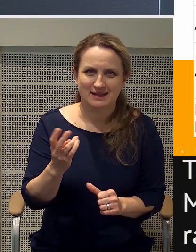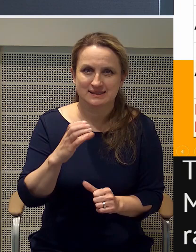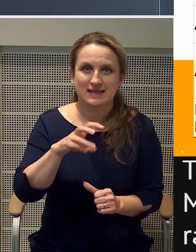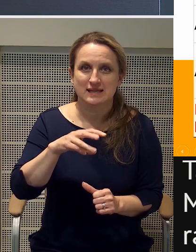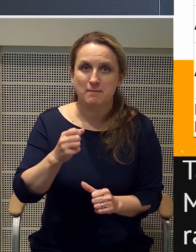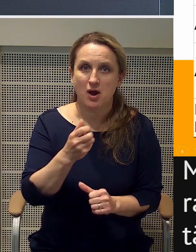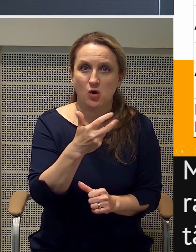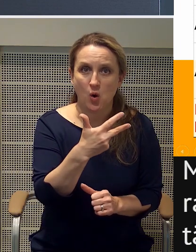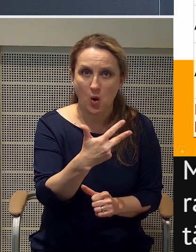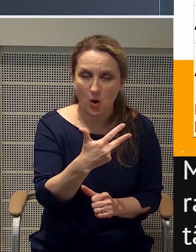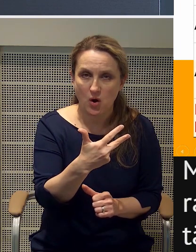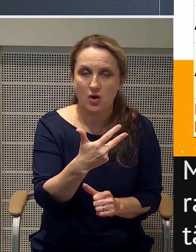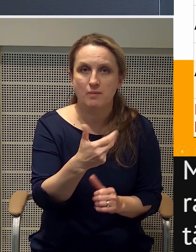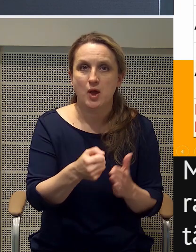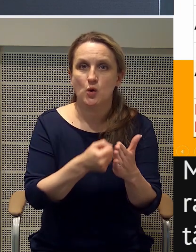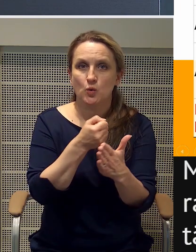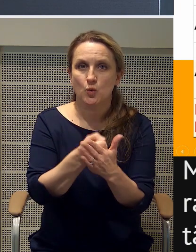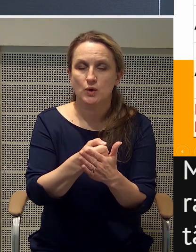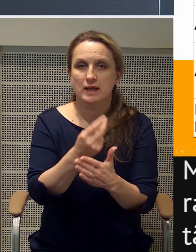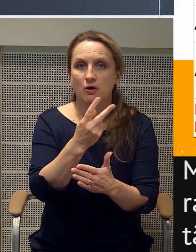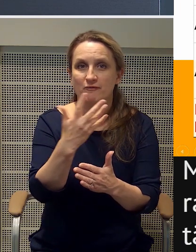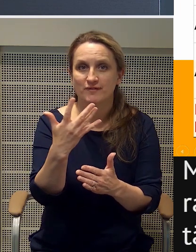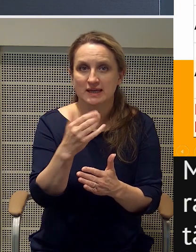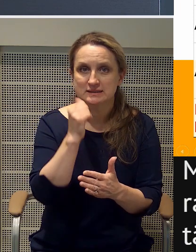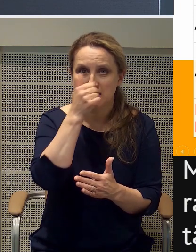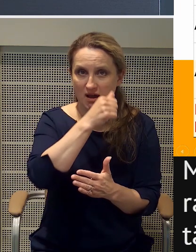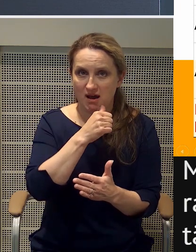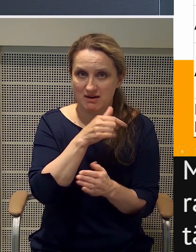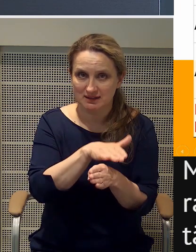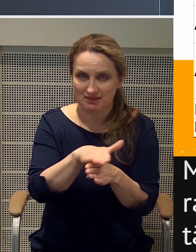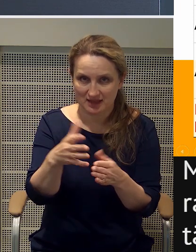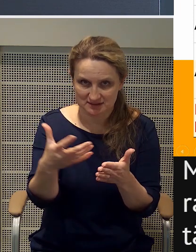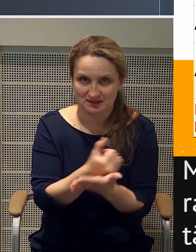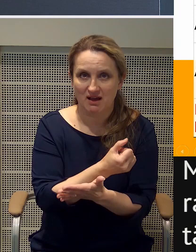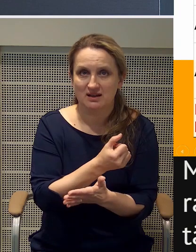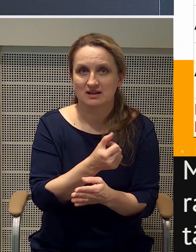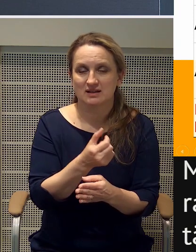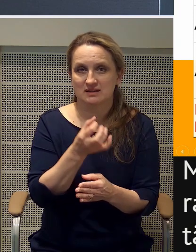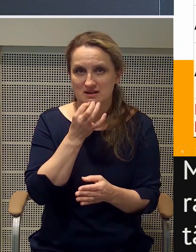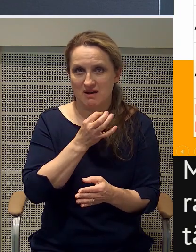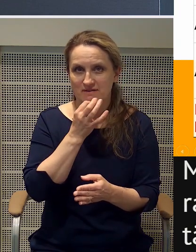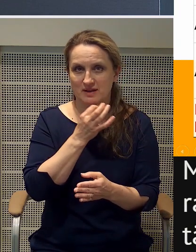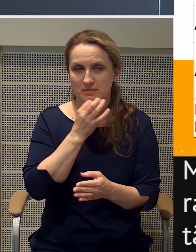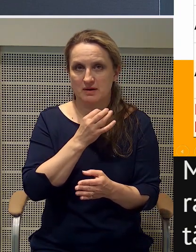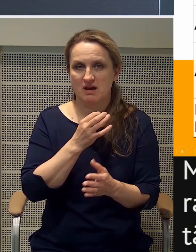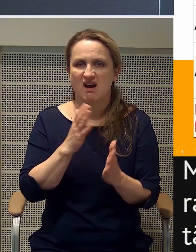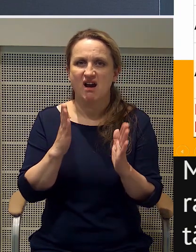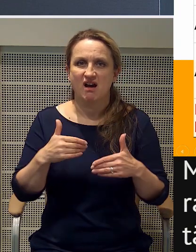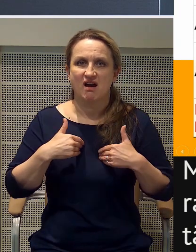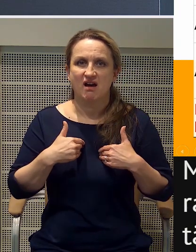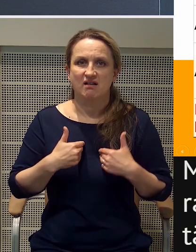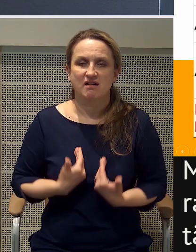fight of Hendra, I would say that actually up to 25 years of age,